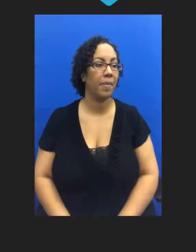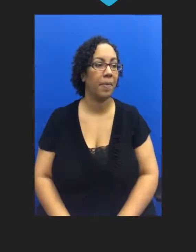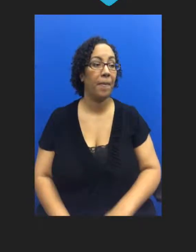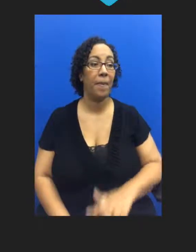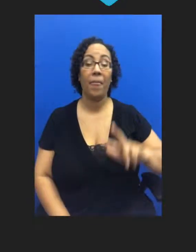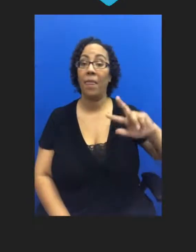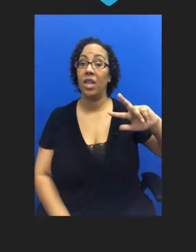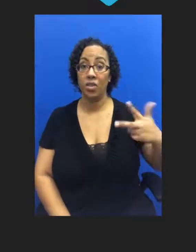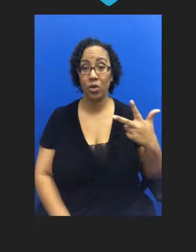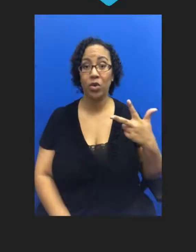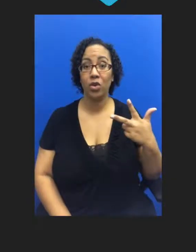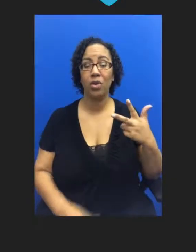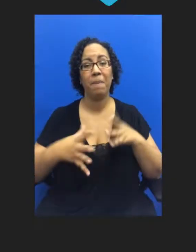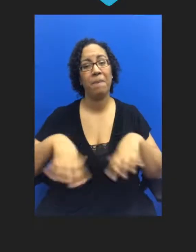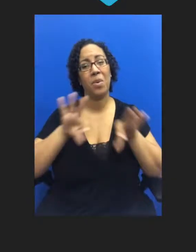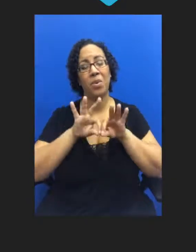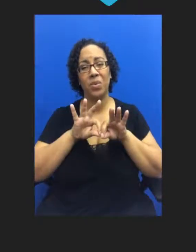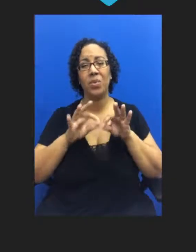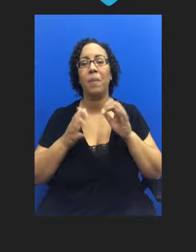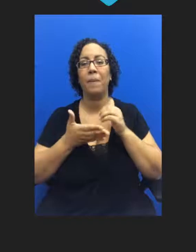improve.